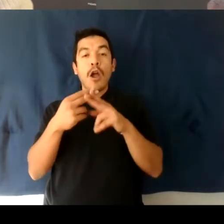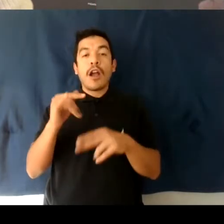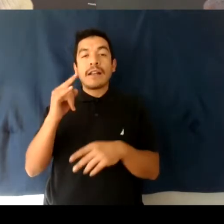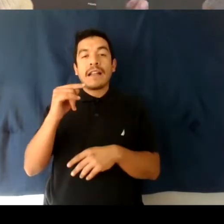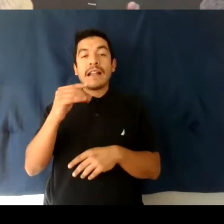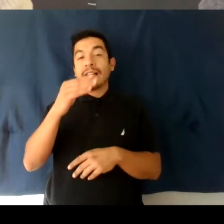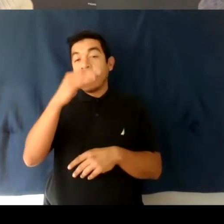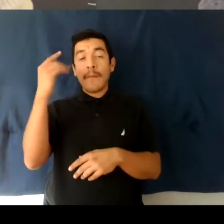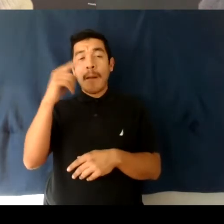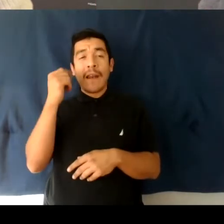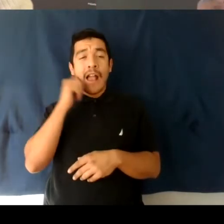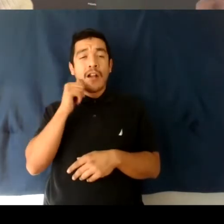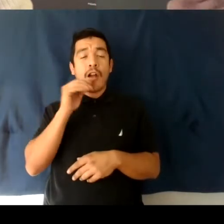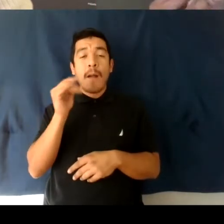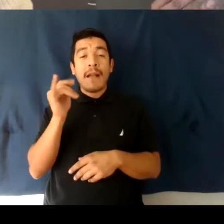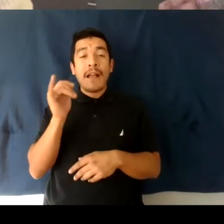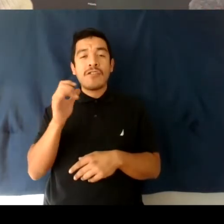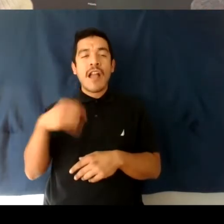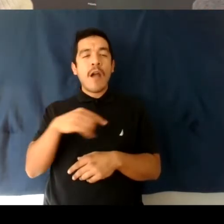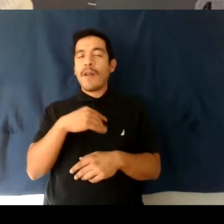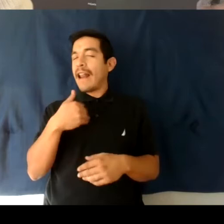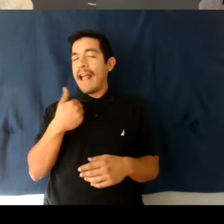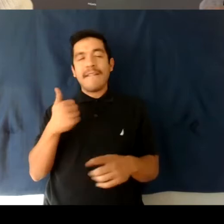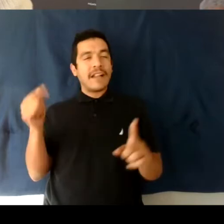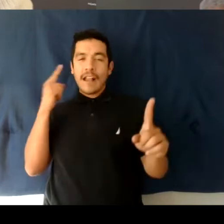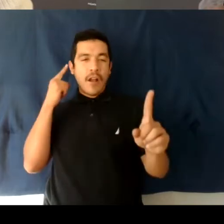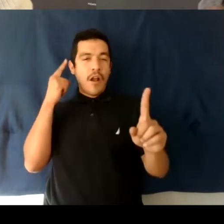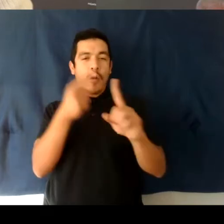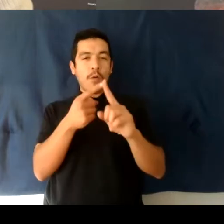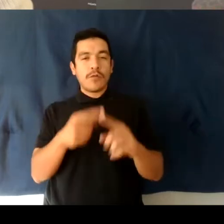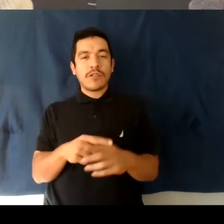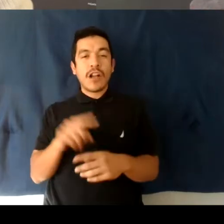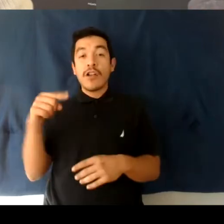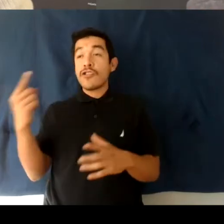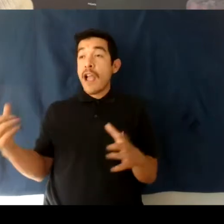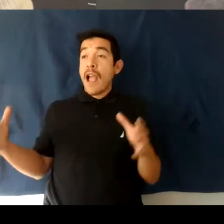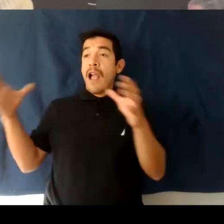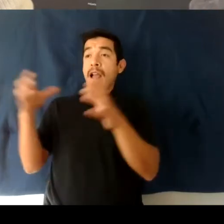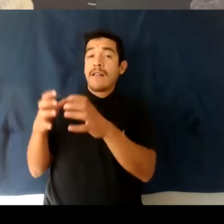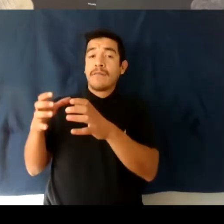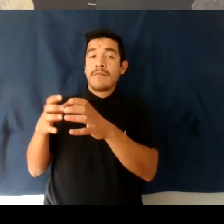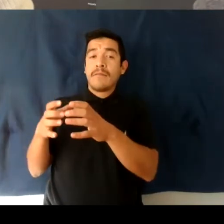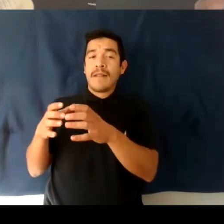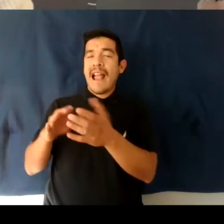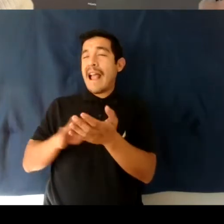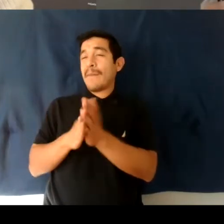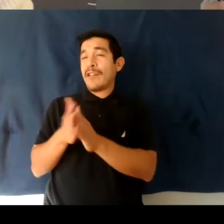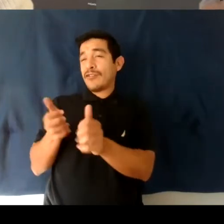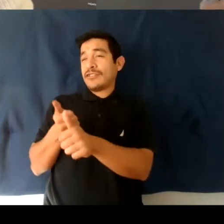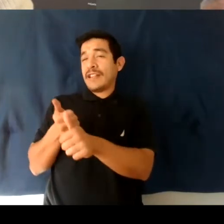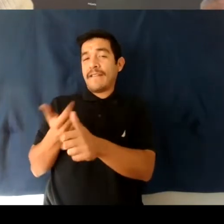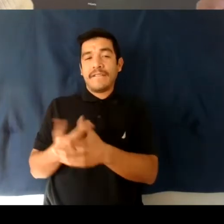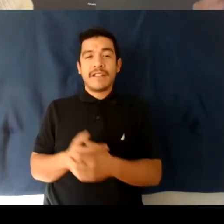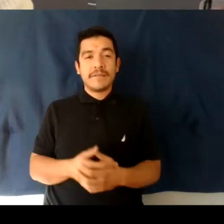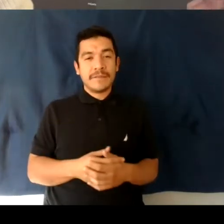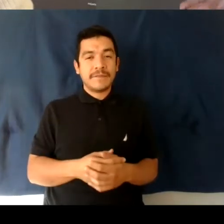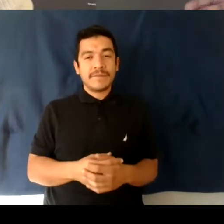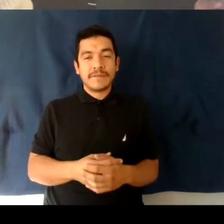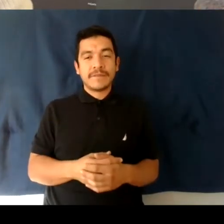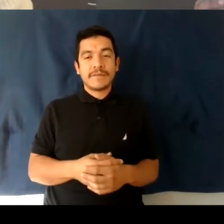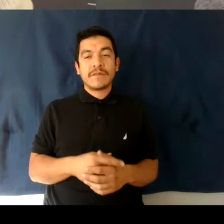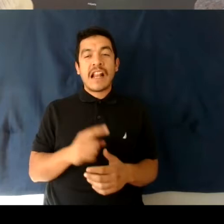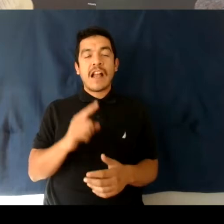Magic. And it was just come, and we didn't have any goal. It was just come there and just be you. Mhm. And it was